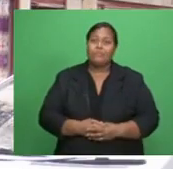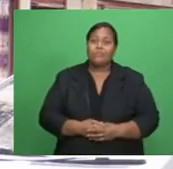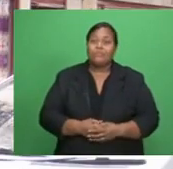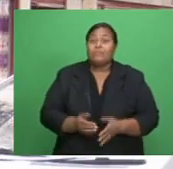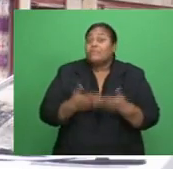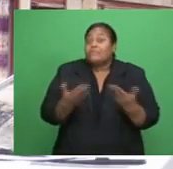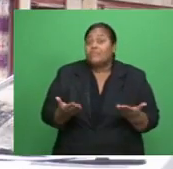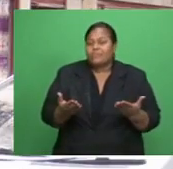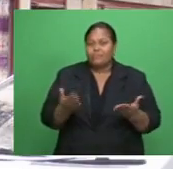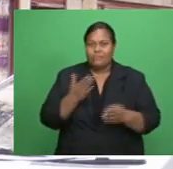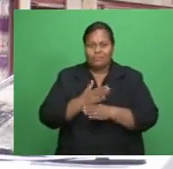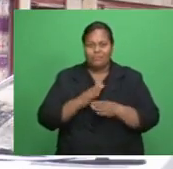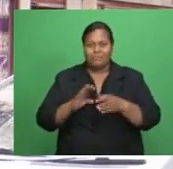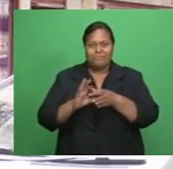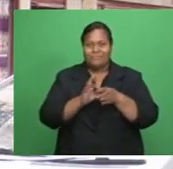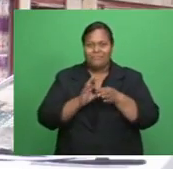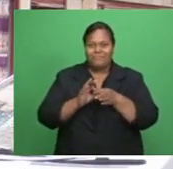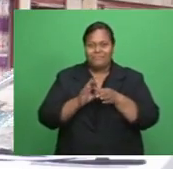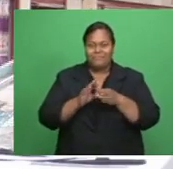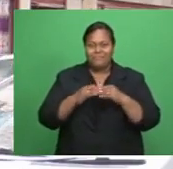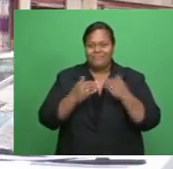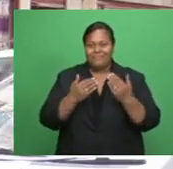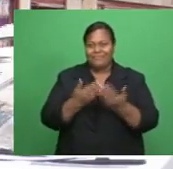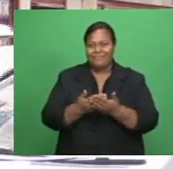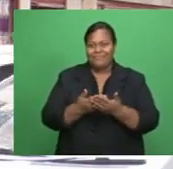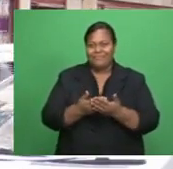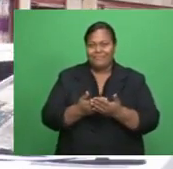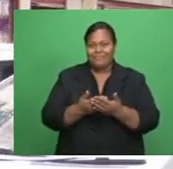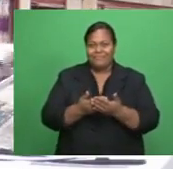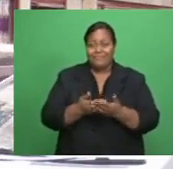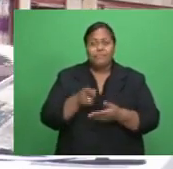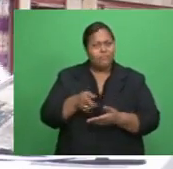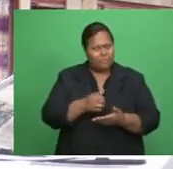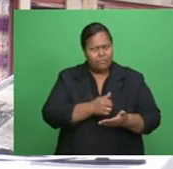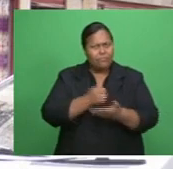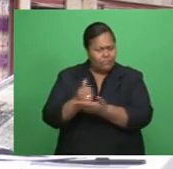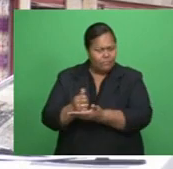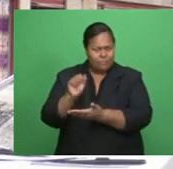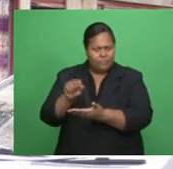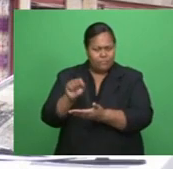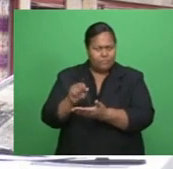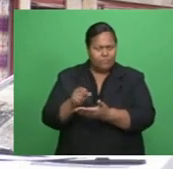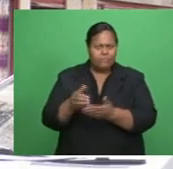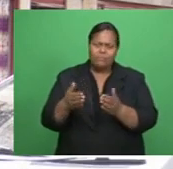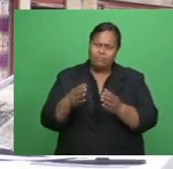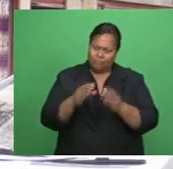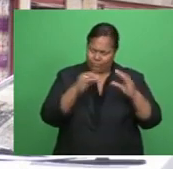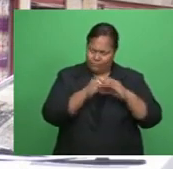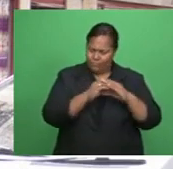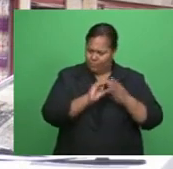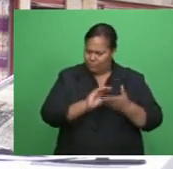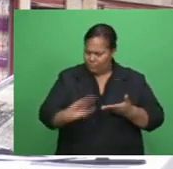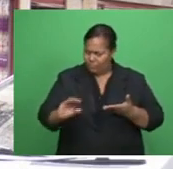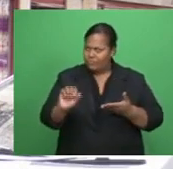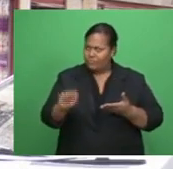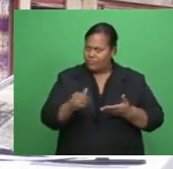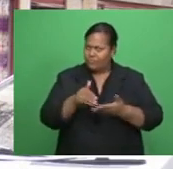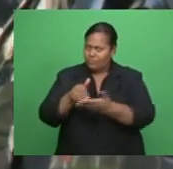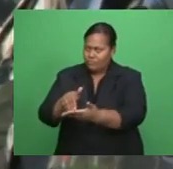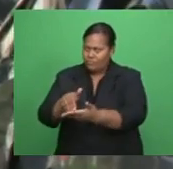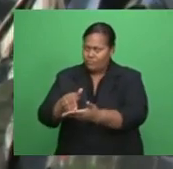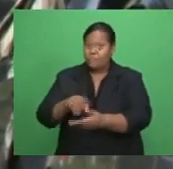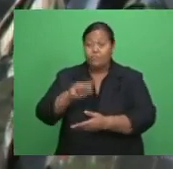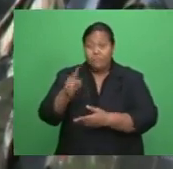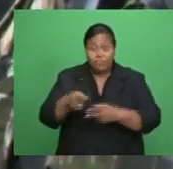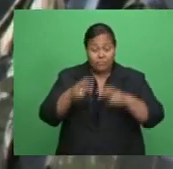together. The relief has been given by the banks, but how long that lasts, we'll know. So the survey basically is stating the obvious,